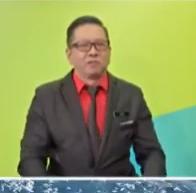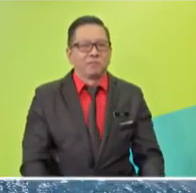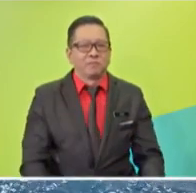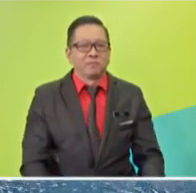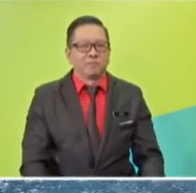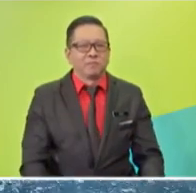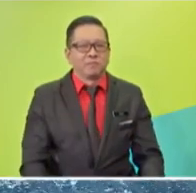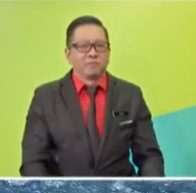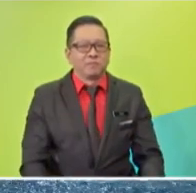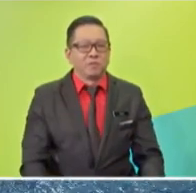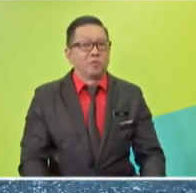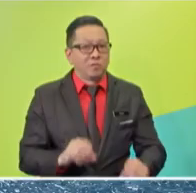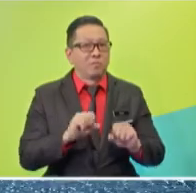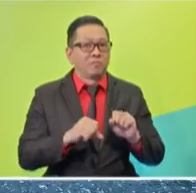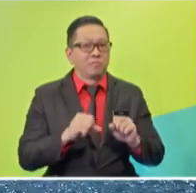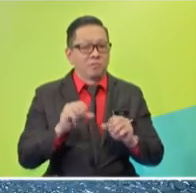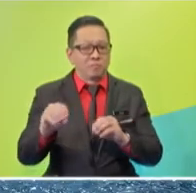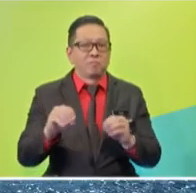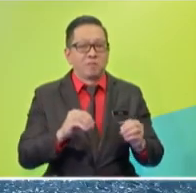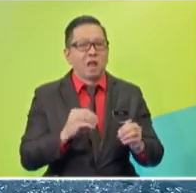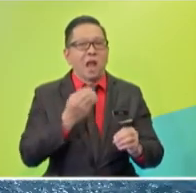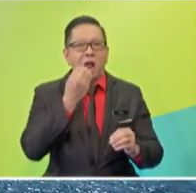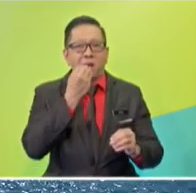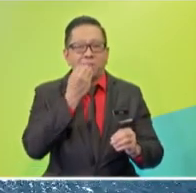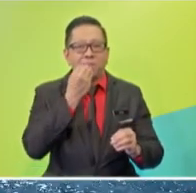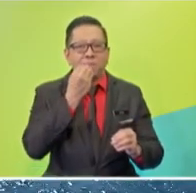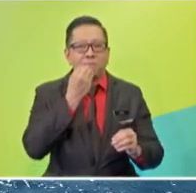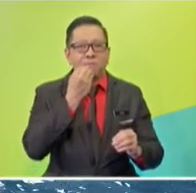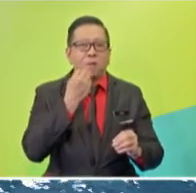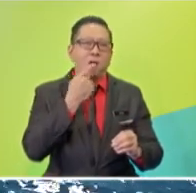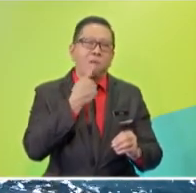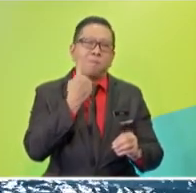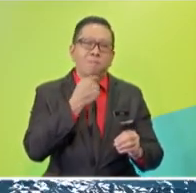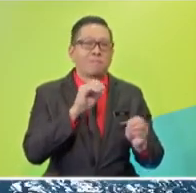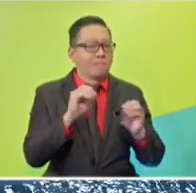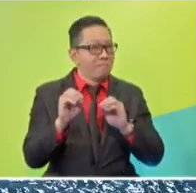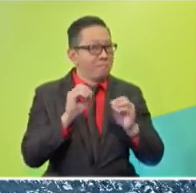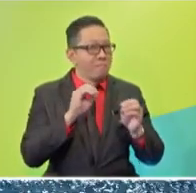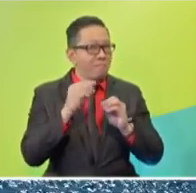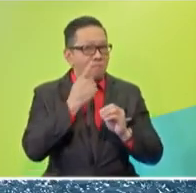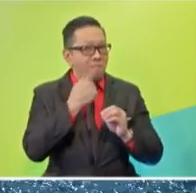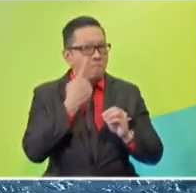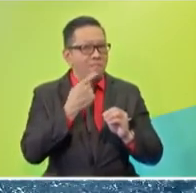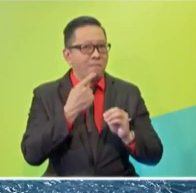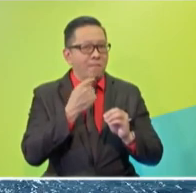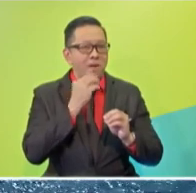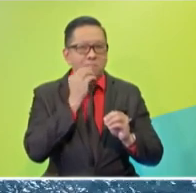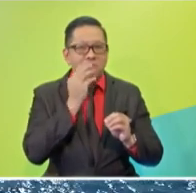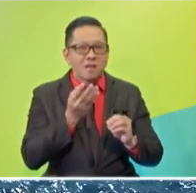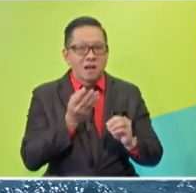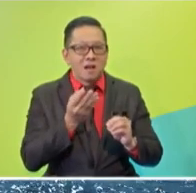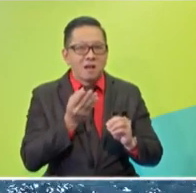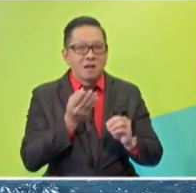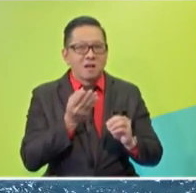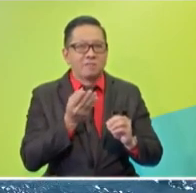properly. So you put the ice cream in your mouth, move it around a little, then spit it out into